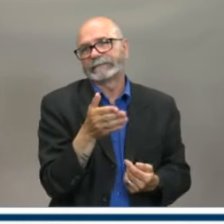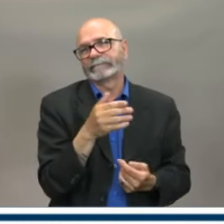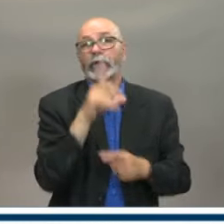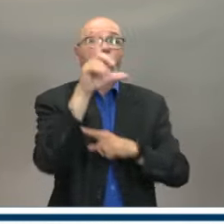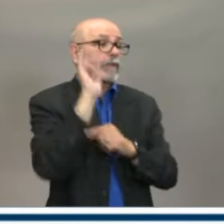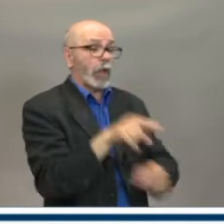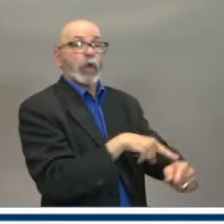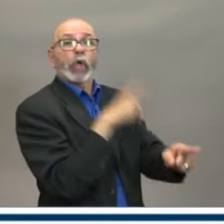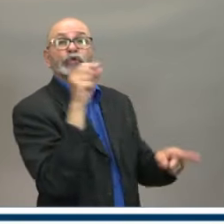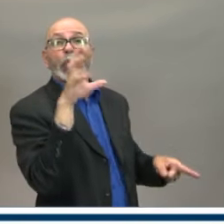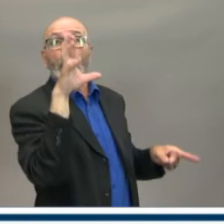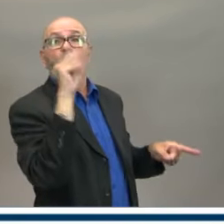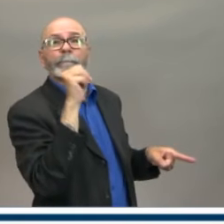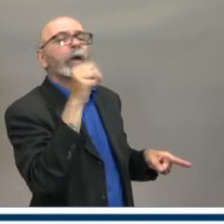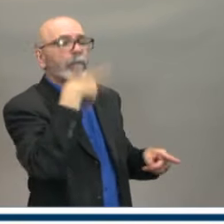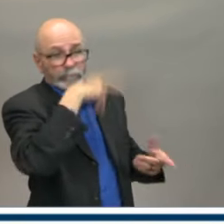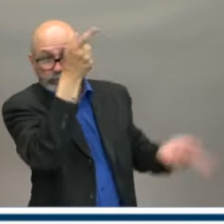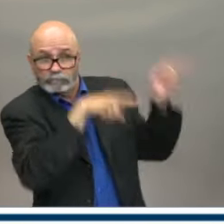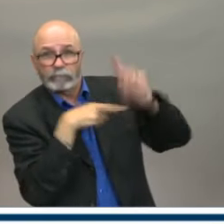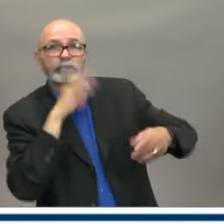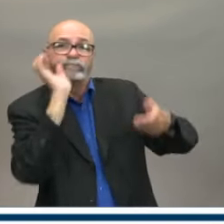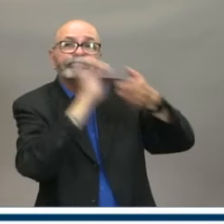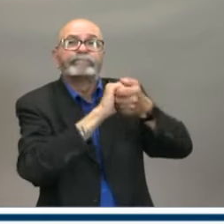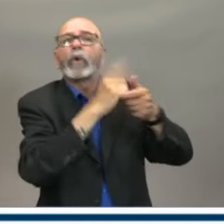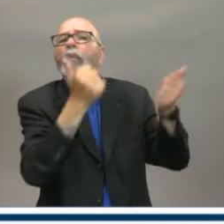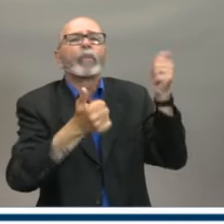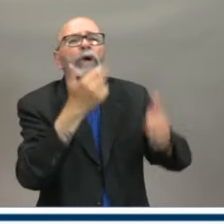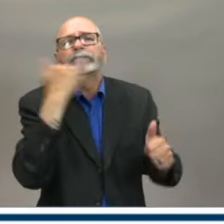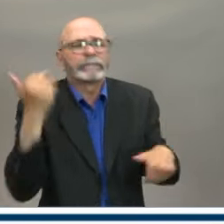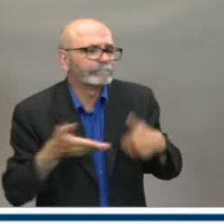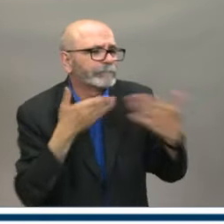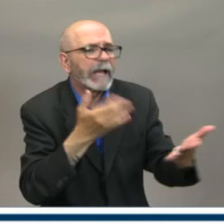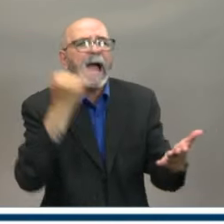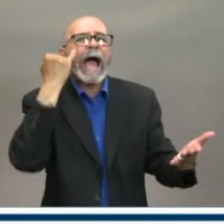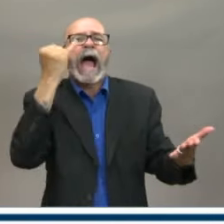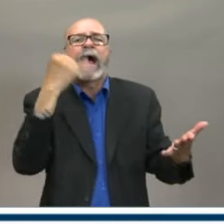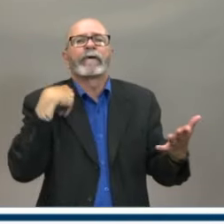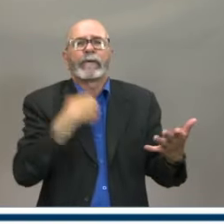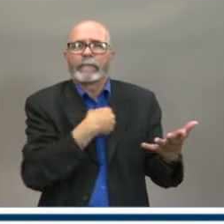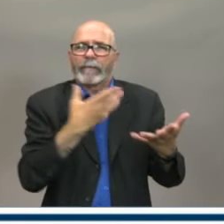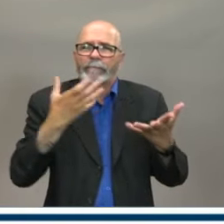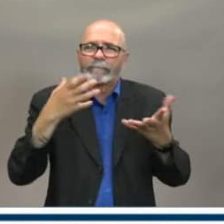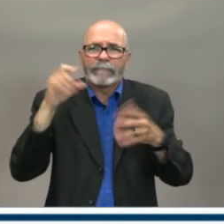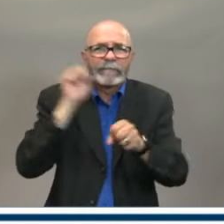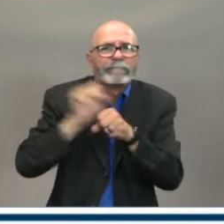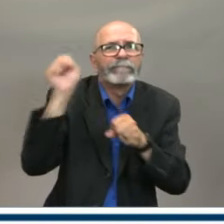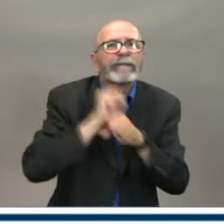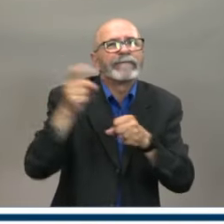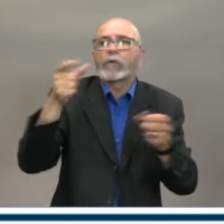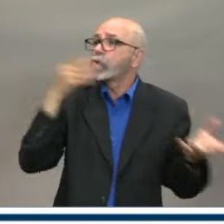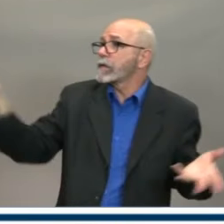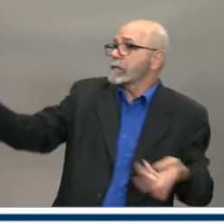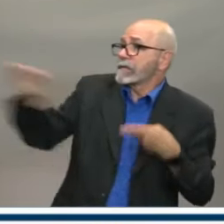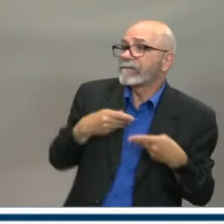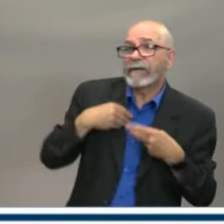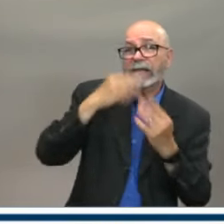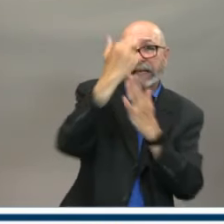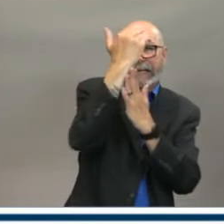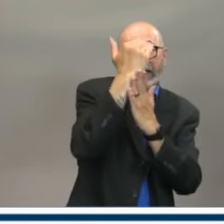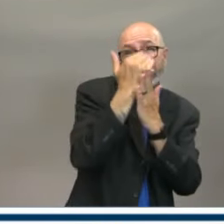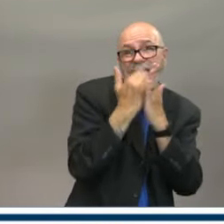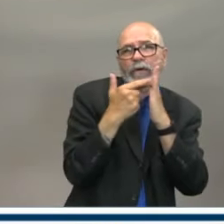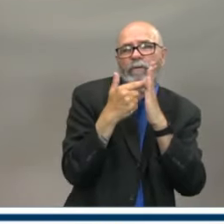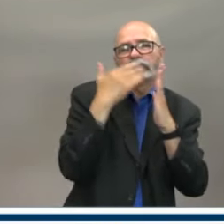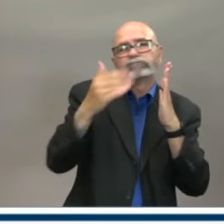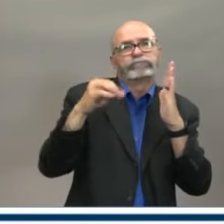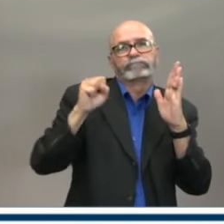with them on how best to distribute that to their employees. Because we would require them to give us a list of who that is, and for privacy